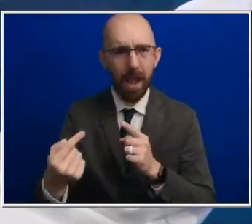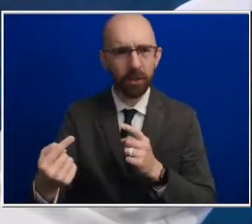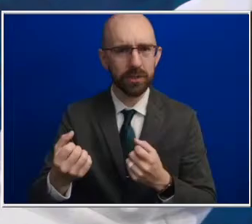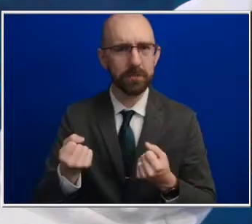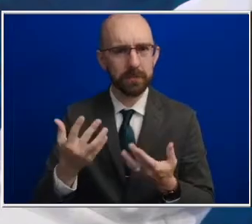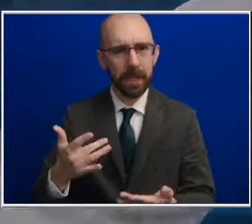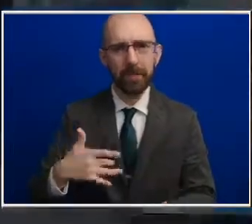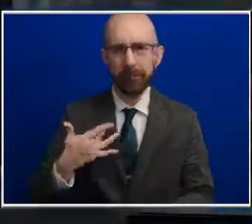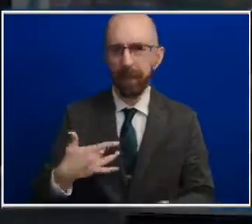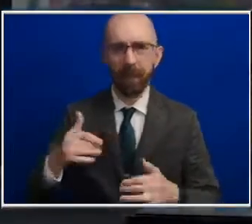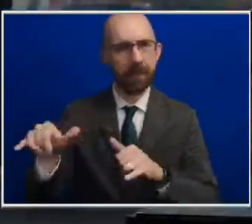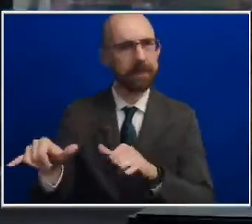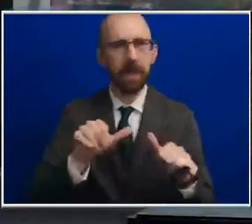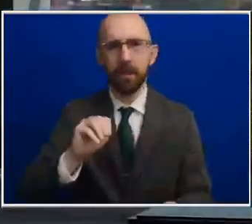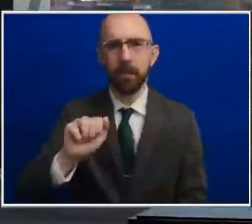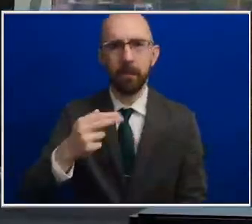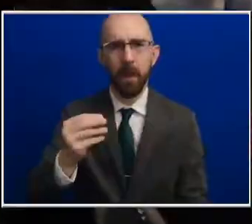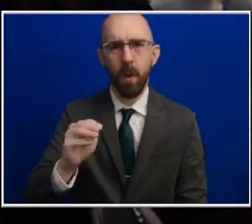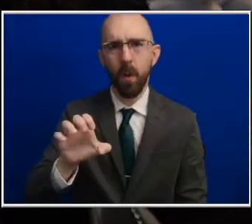like the Mahomes.